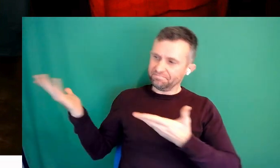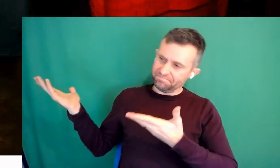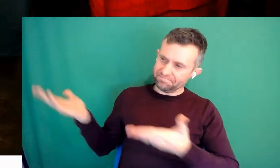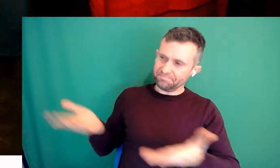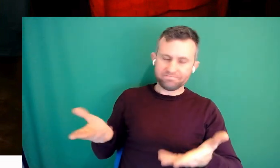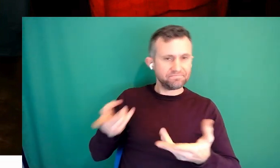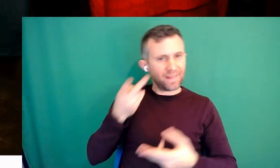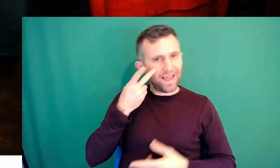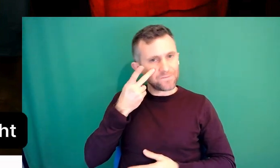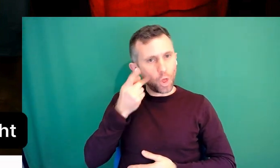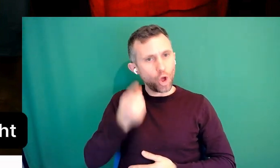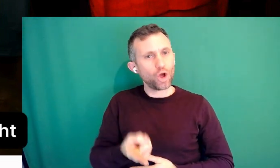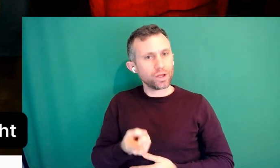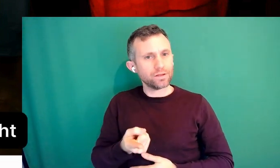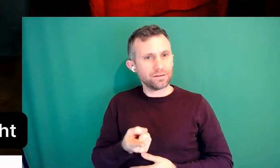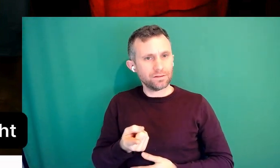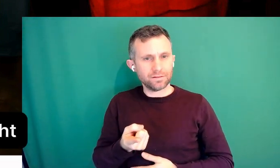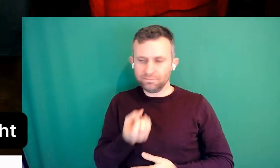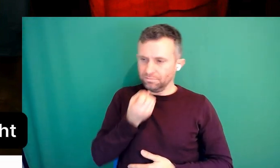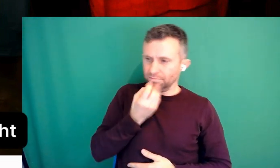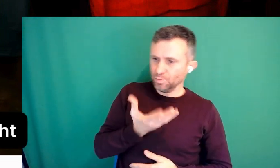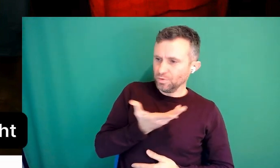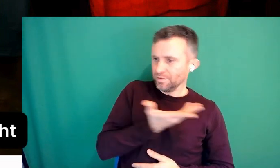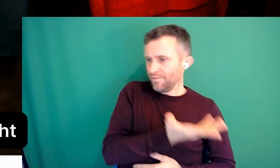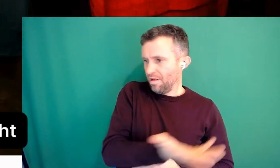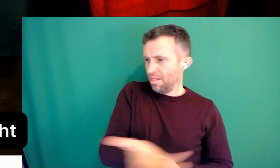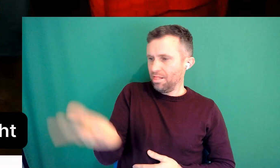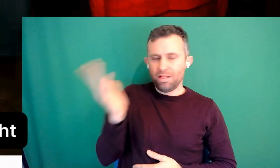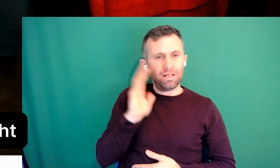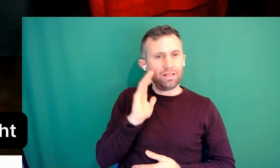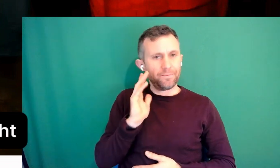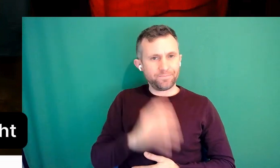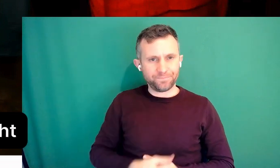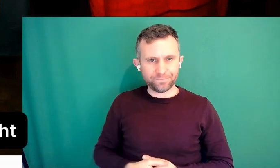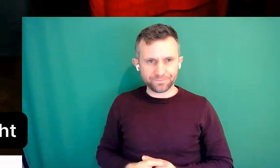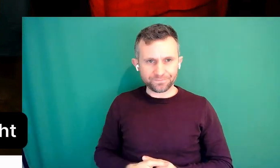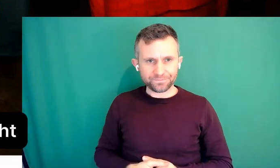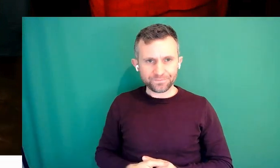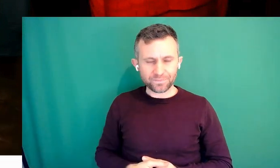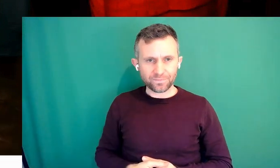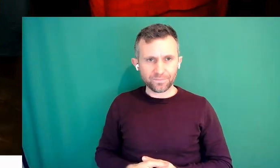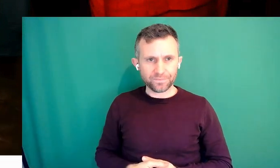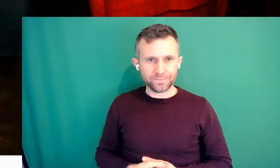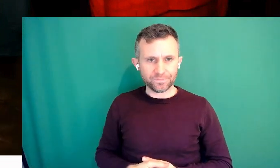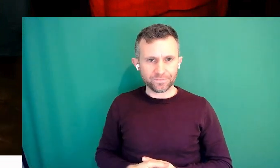afterlife, following the route the sun god Ra took every night.